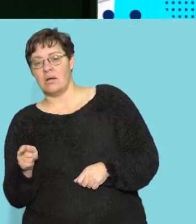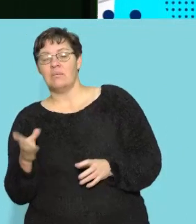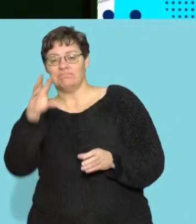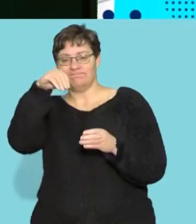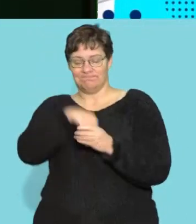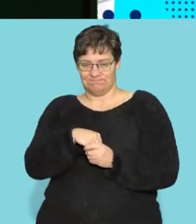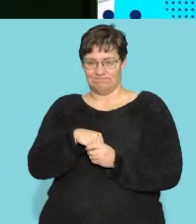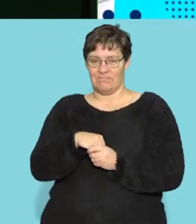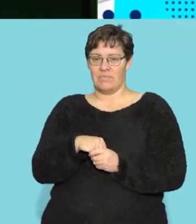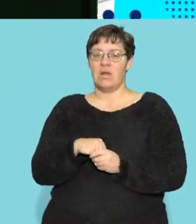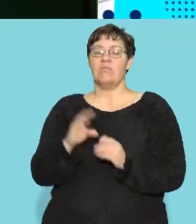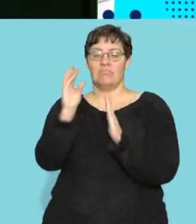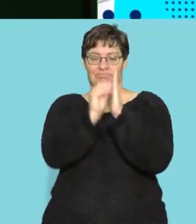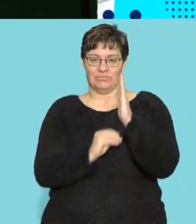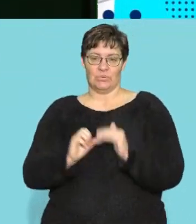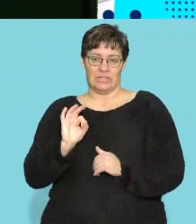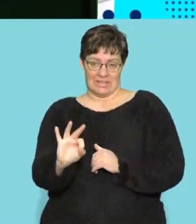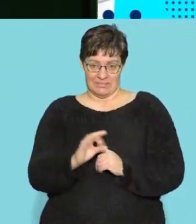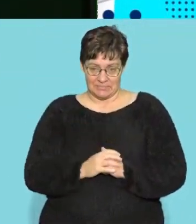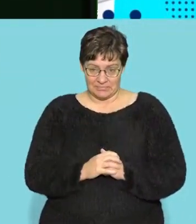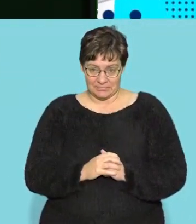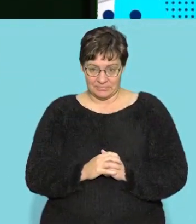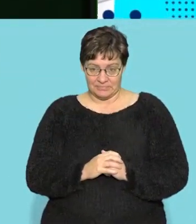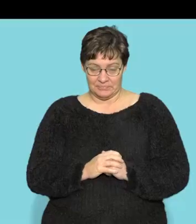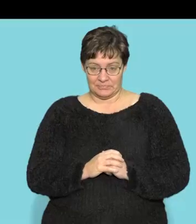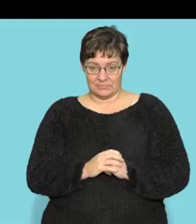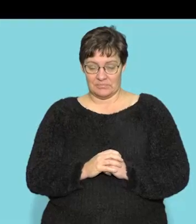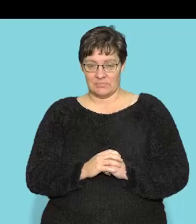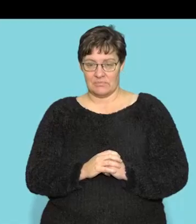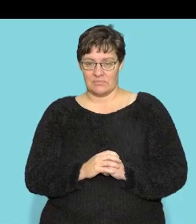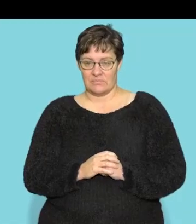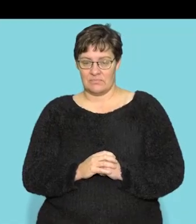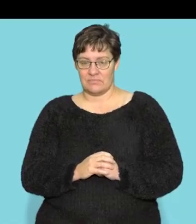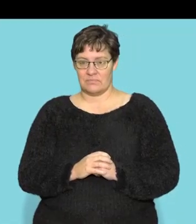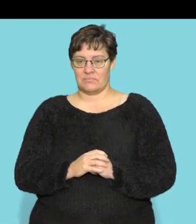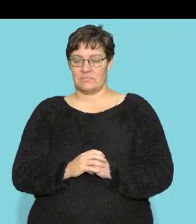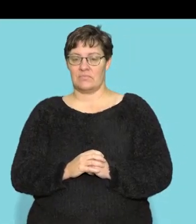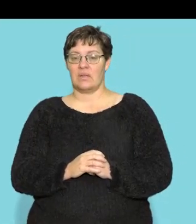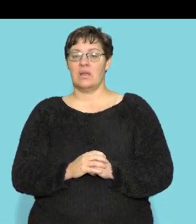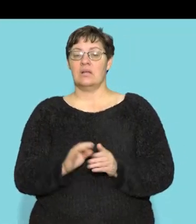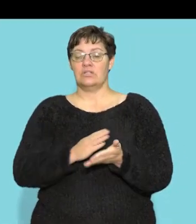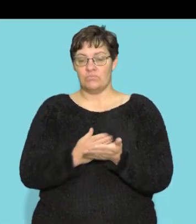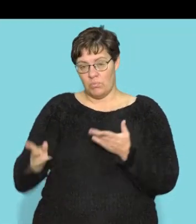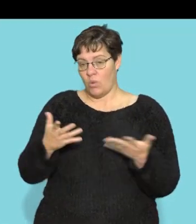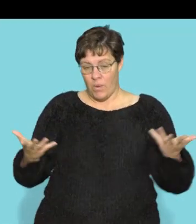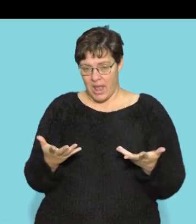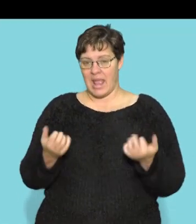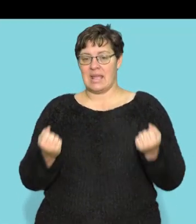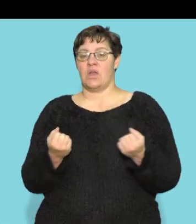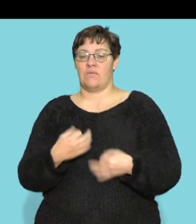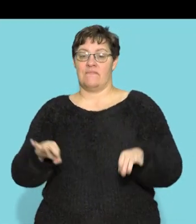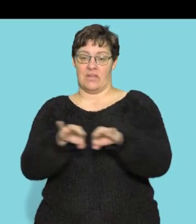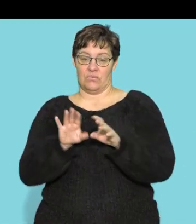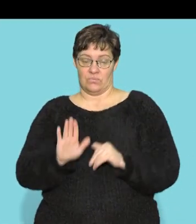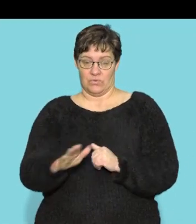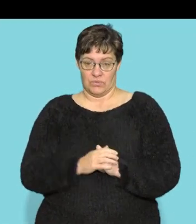to include when you are doing note number 3. There we go. Disposals at carrying value.